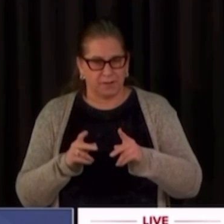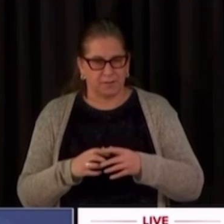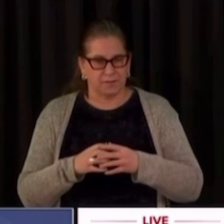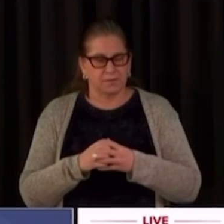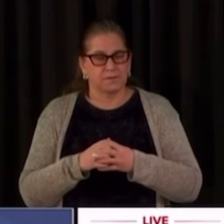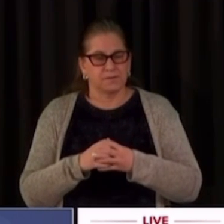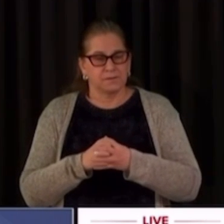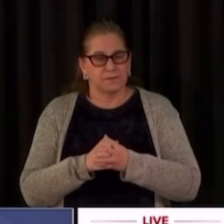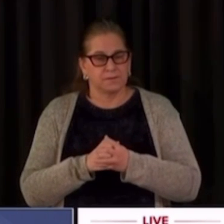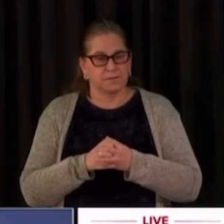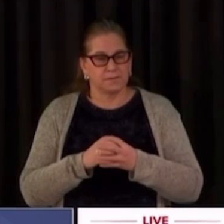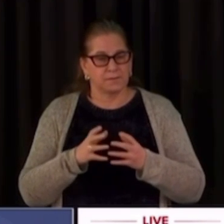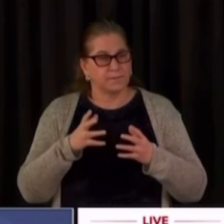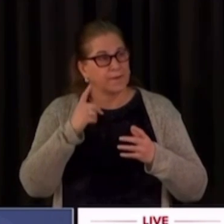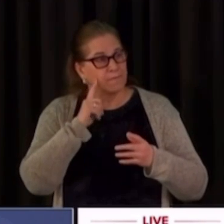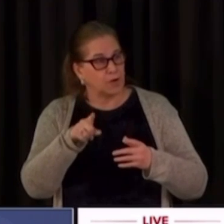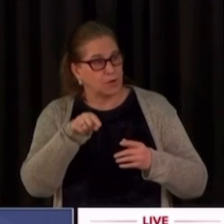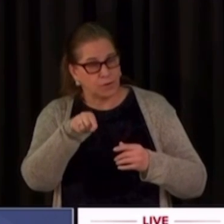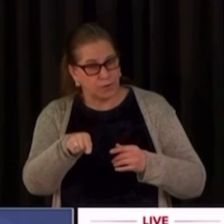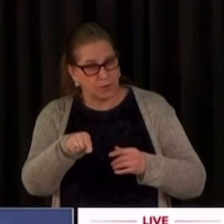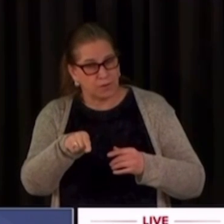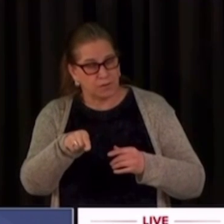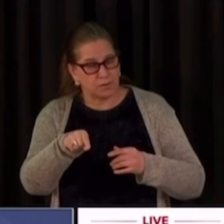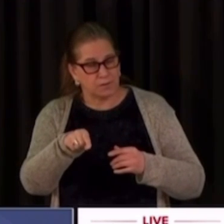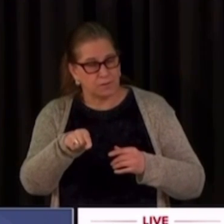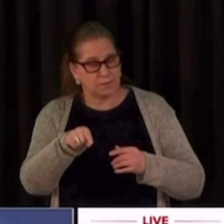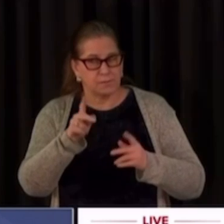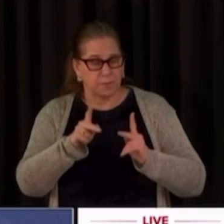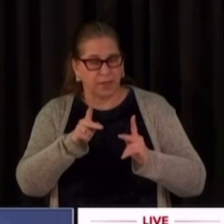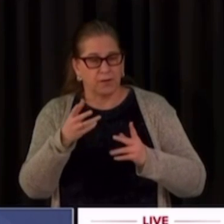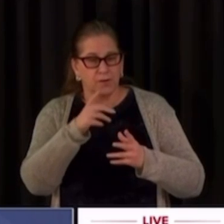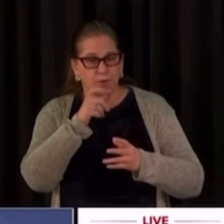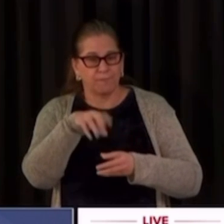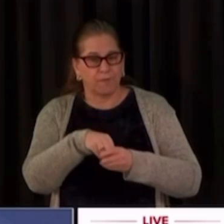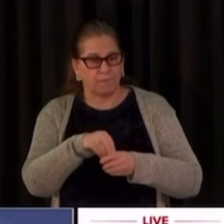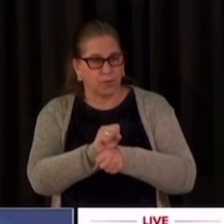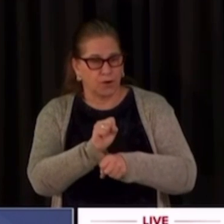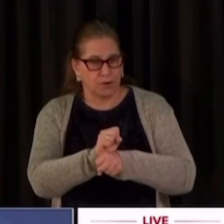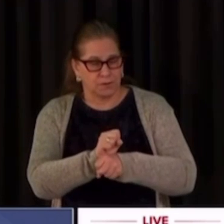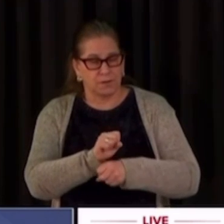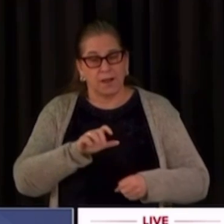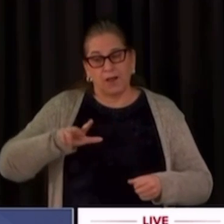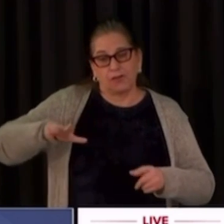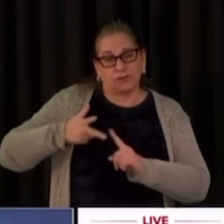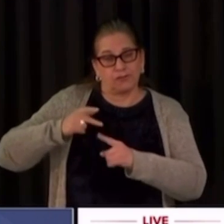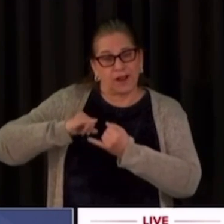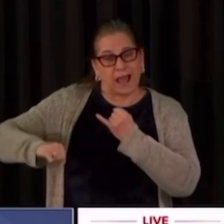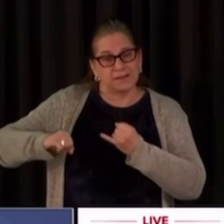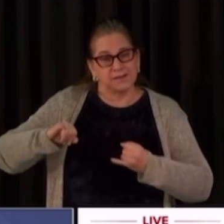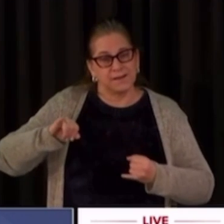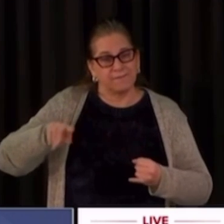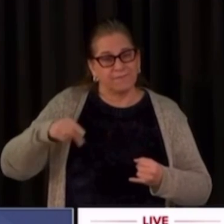a broader provider network. During phase three, we shift to open access to vaccination